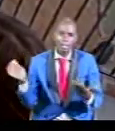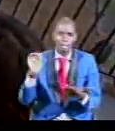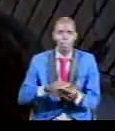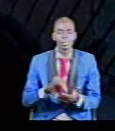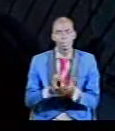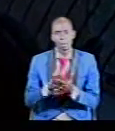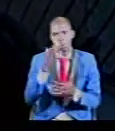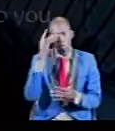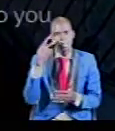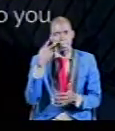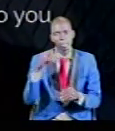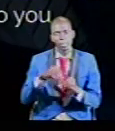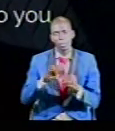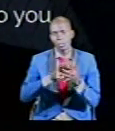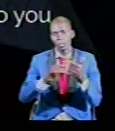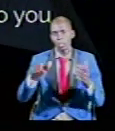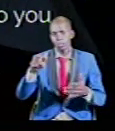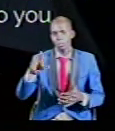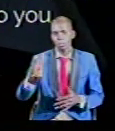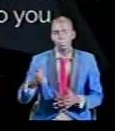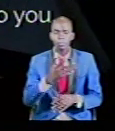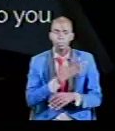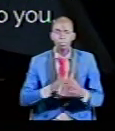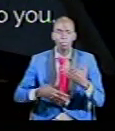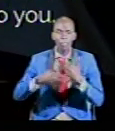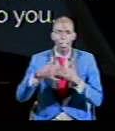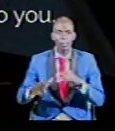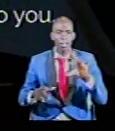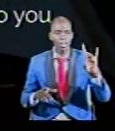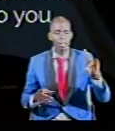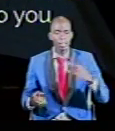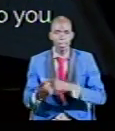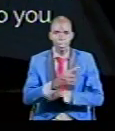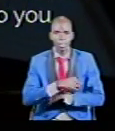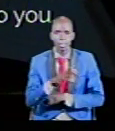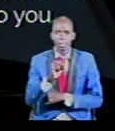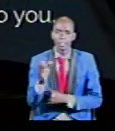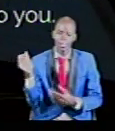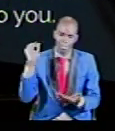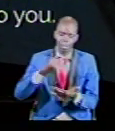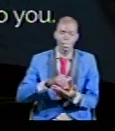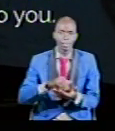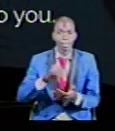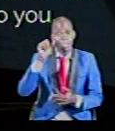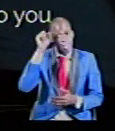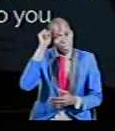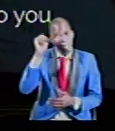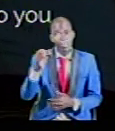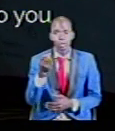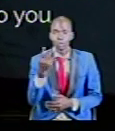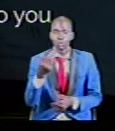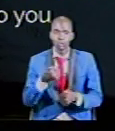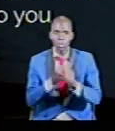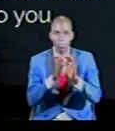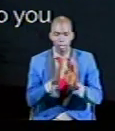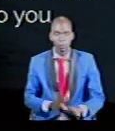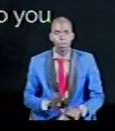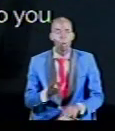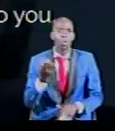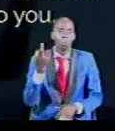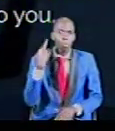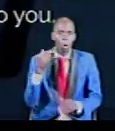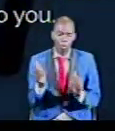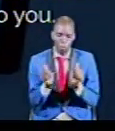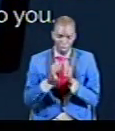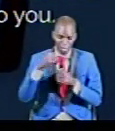verse 26. And after 8 days again, his disciples were within,